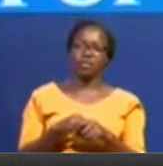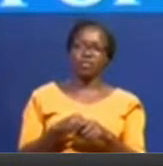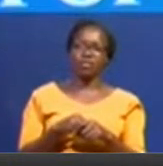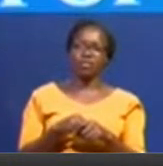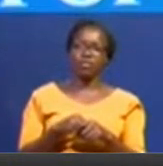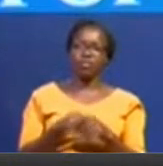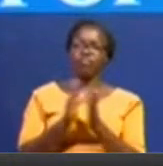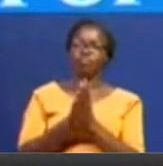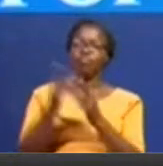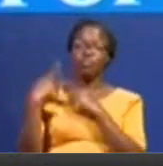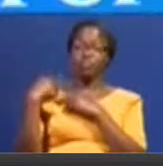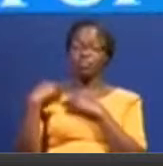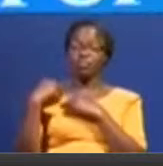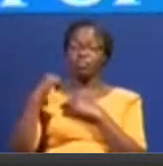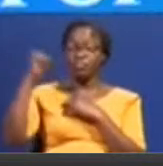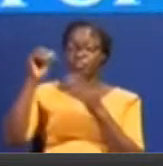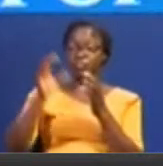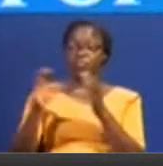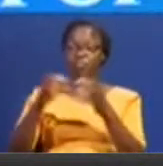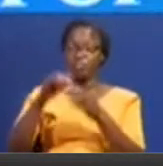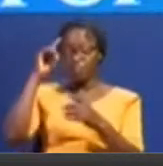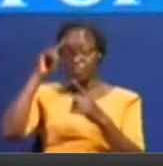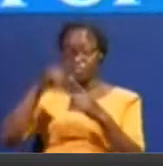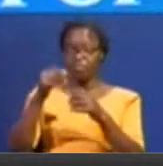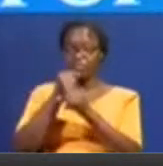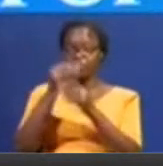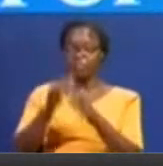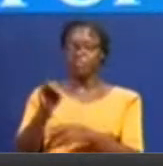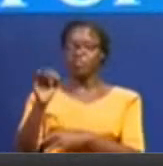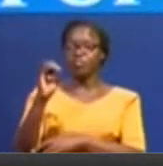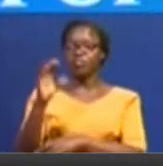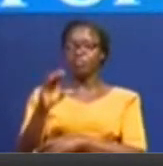political parties as key stakeholders of the IEBC?